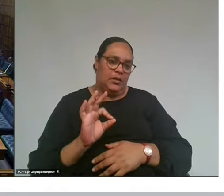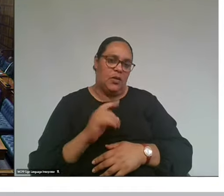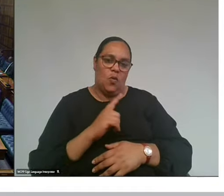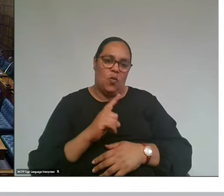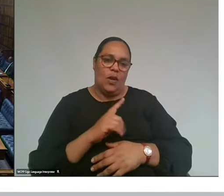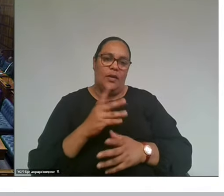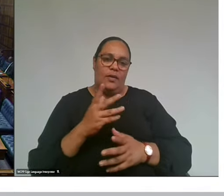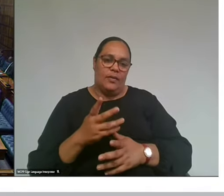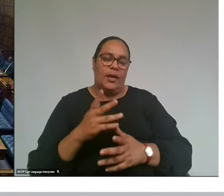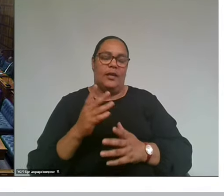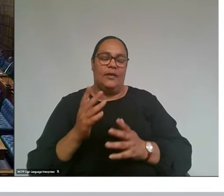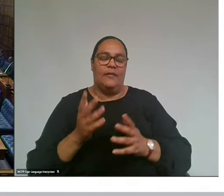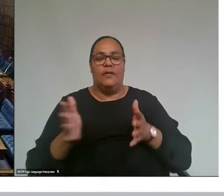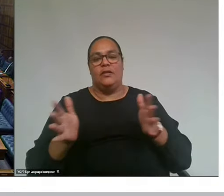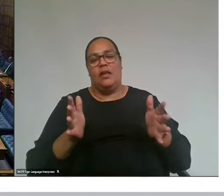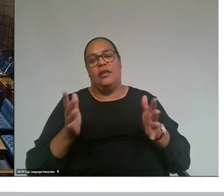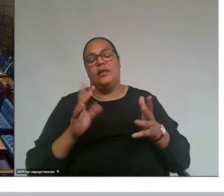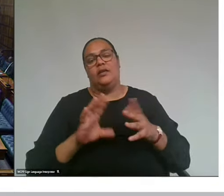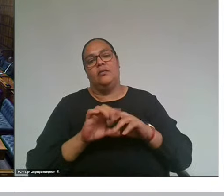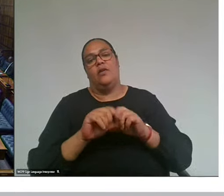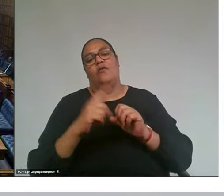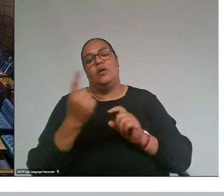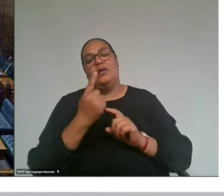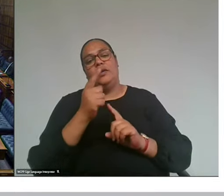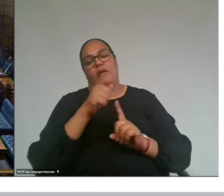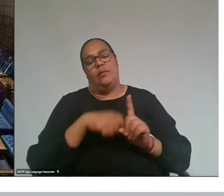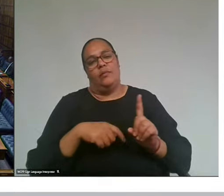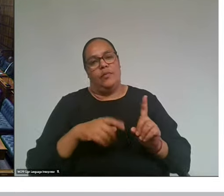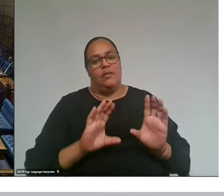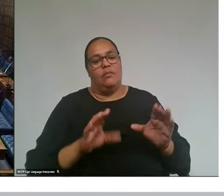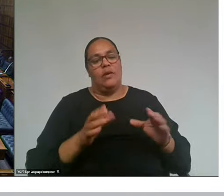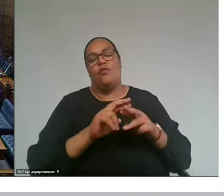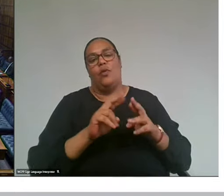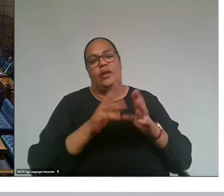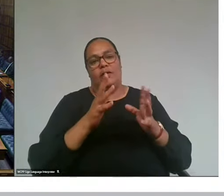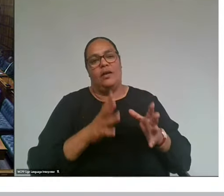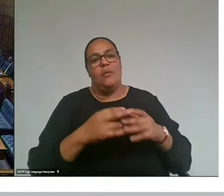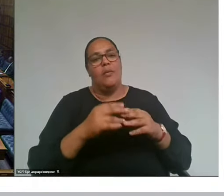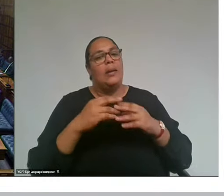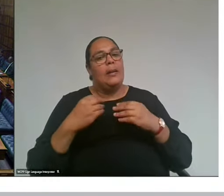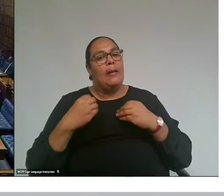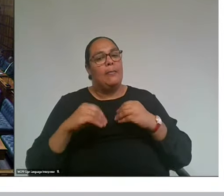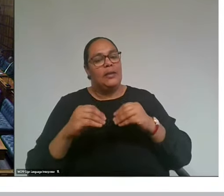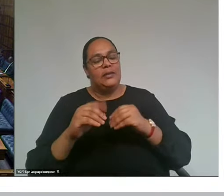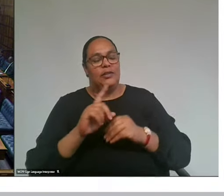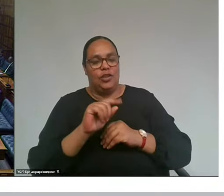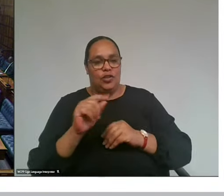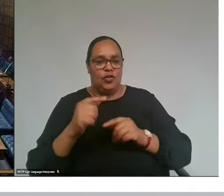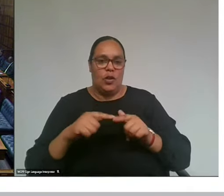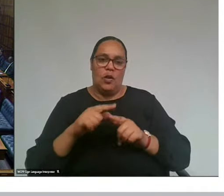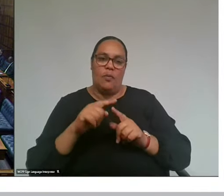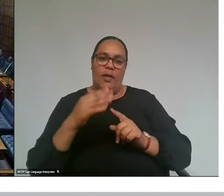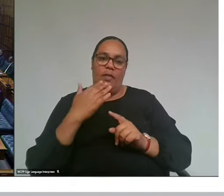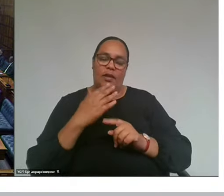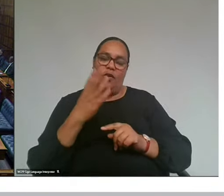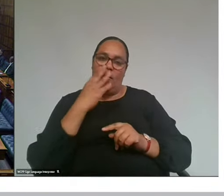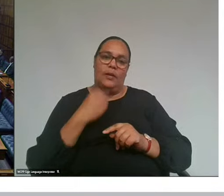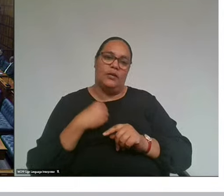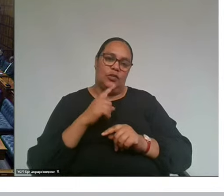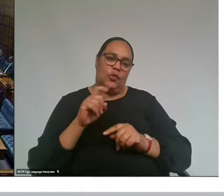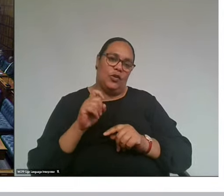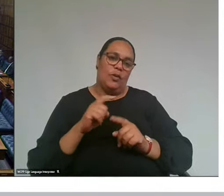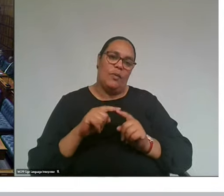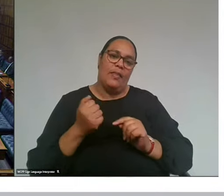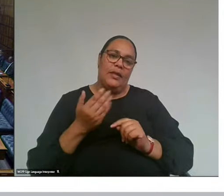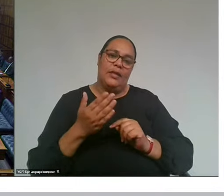that facility is taken up by a single tenant the question of local business is interesting and I thank you for that question the the